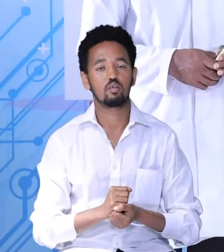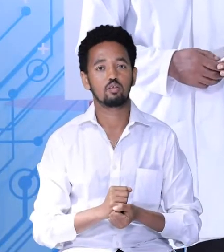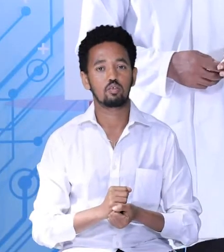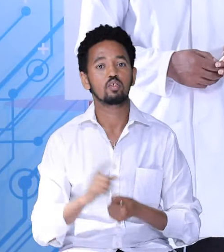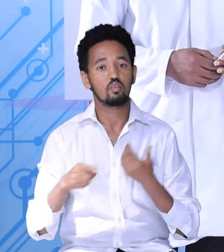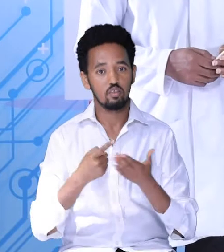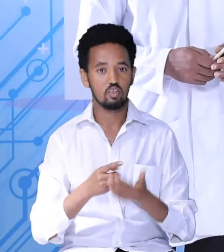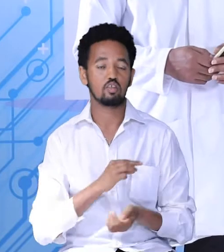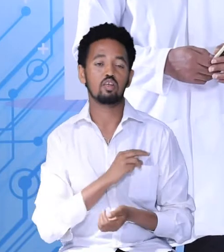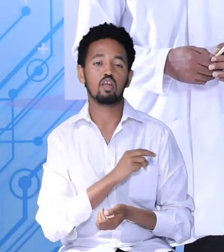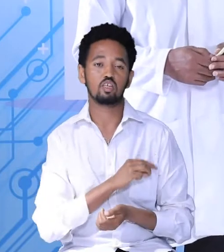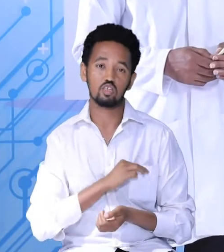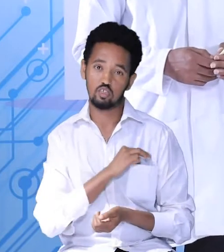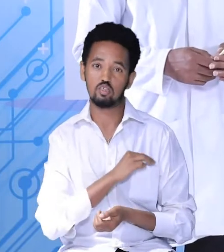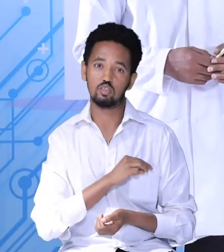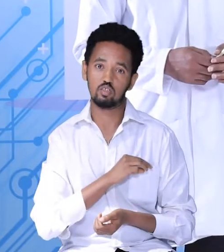This nature is